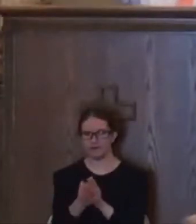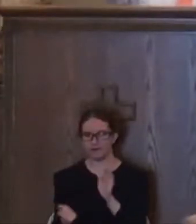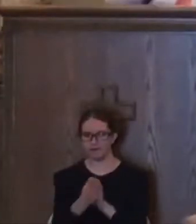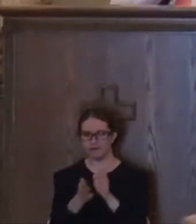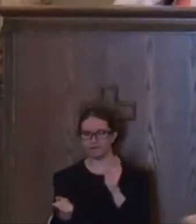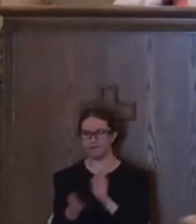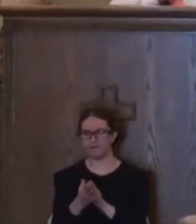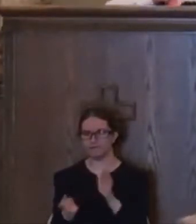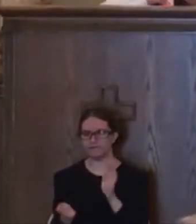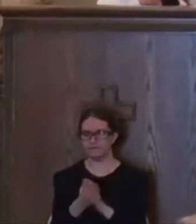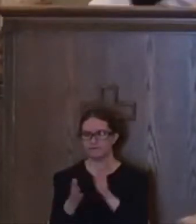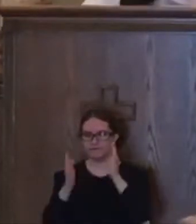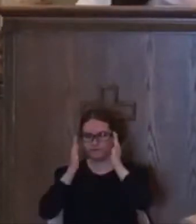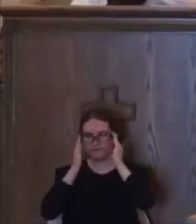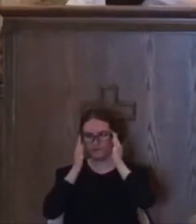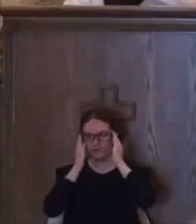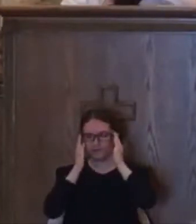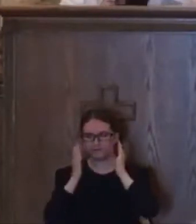Woo,